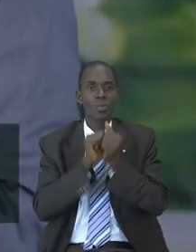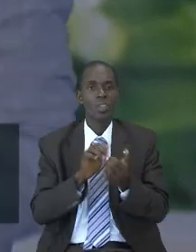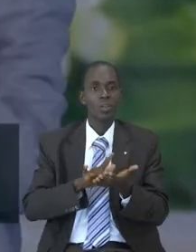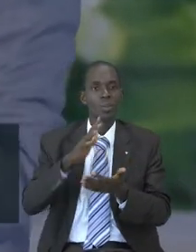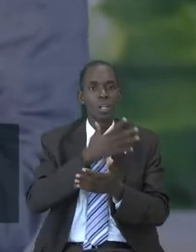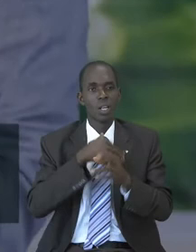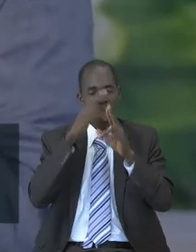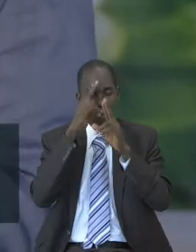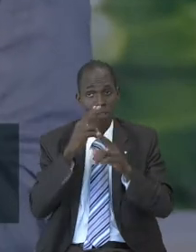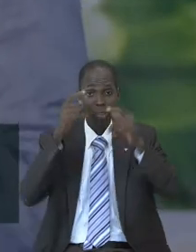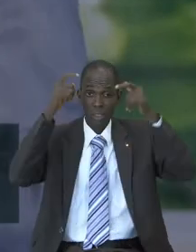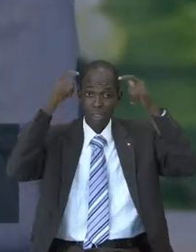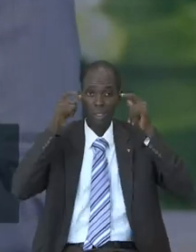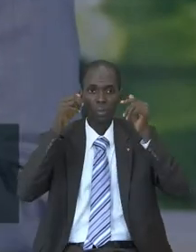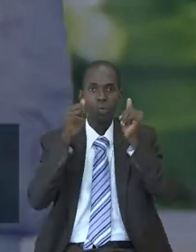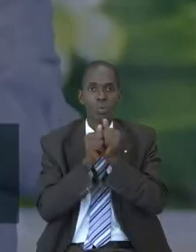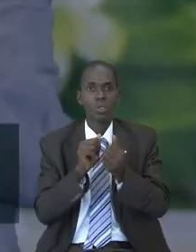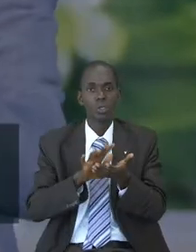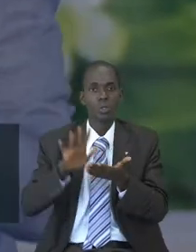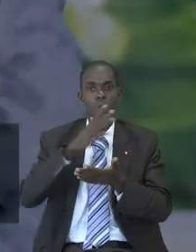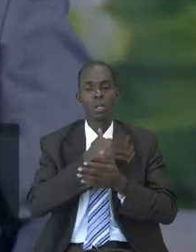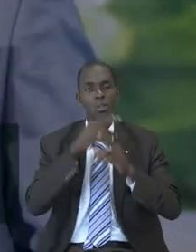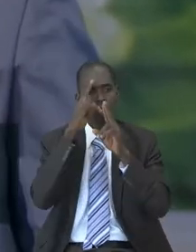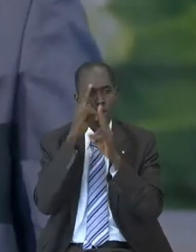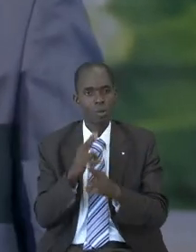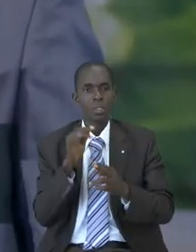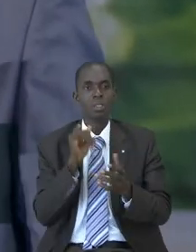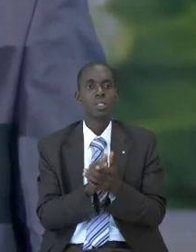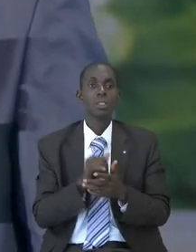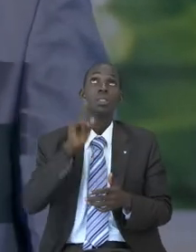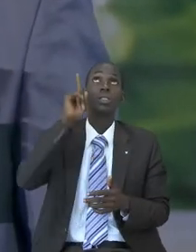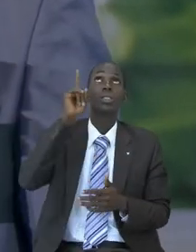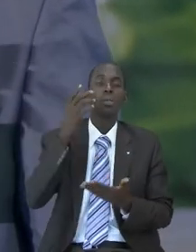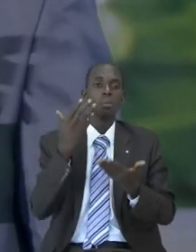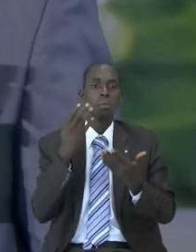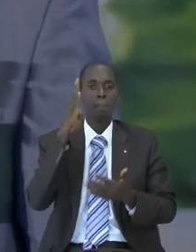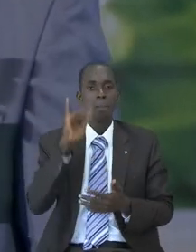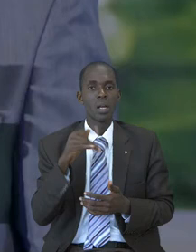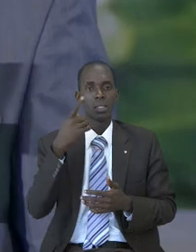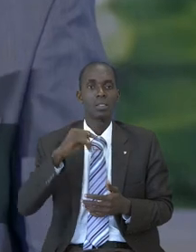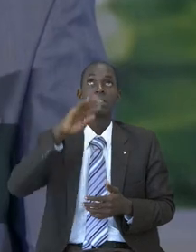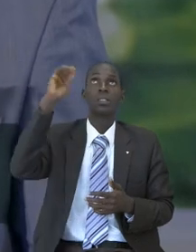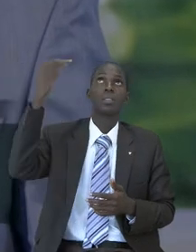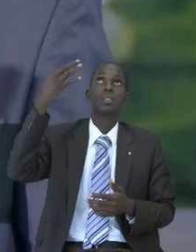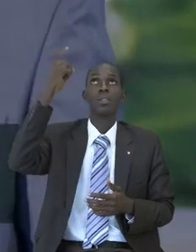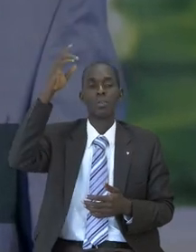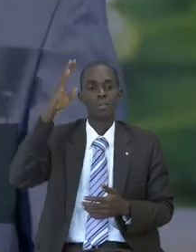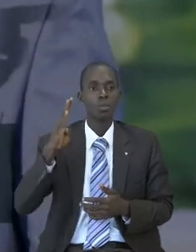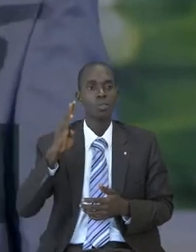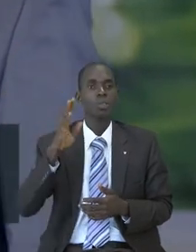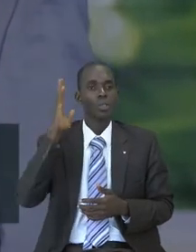honor, crowned with glory and honor, that he, by the grace of God, should